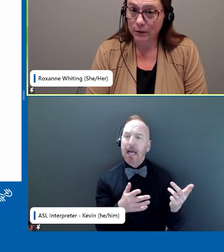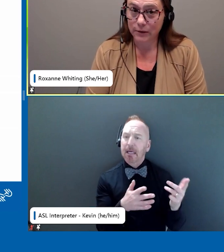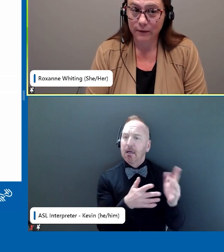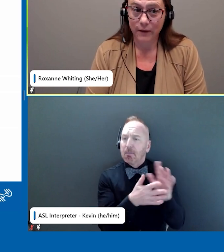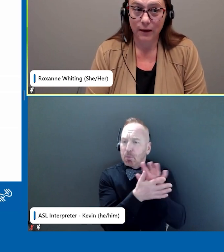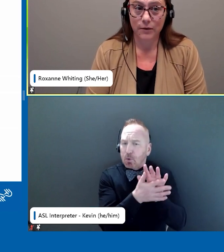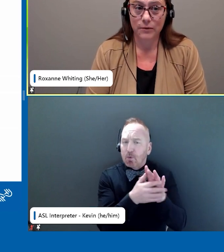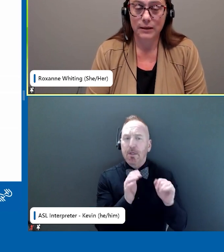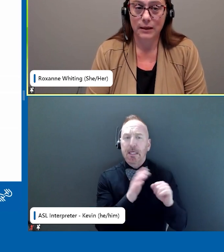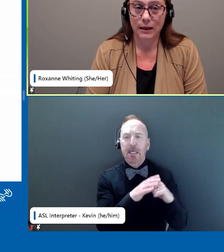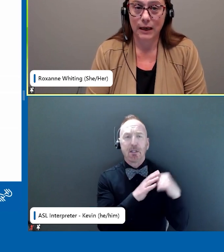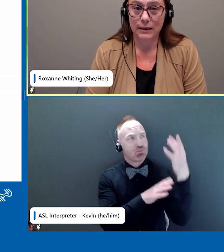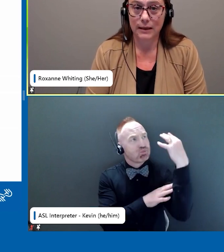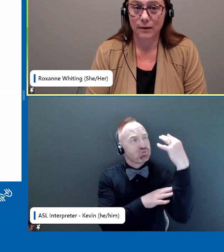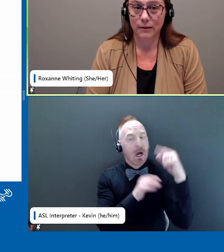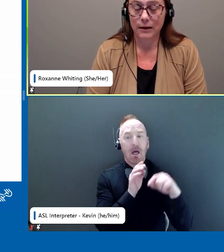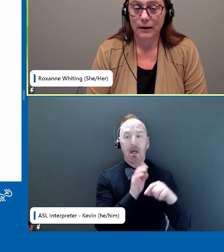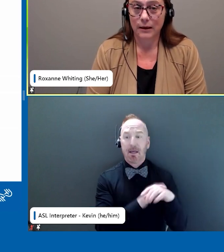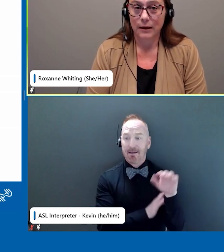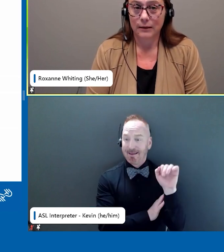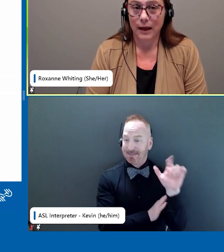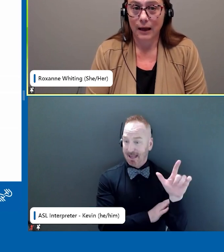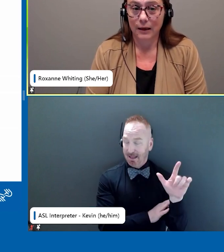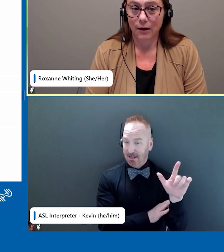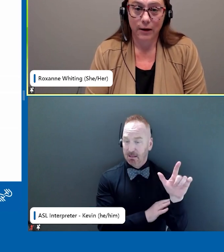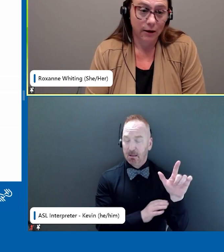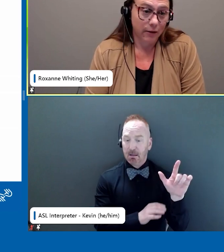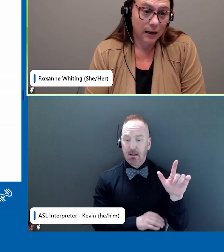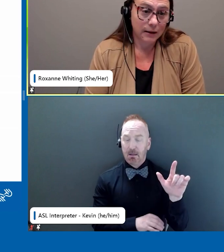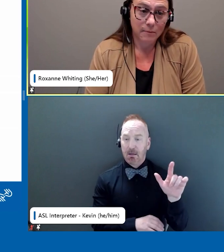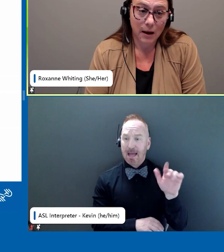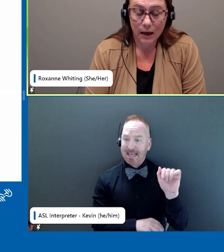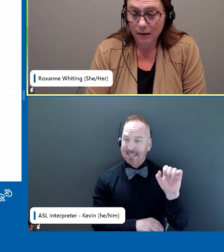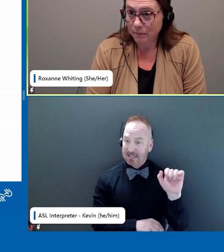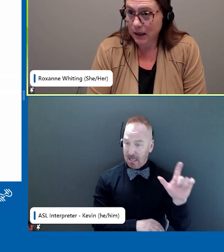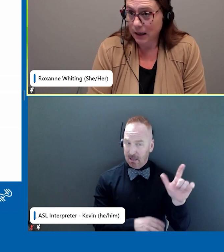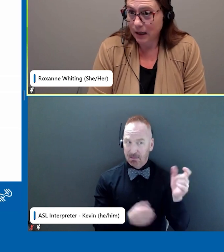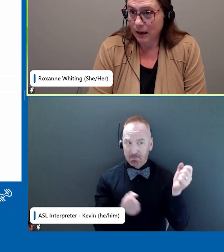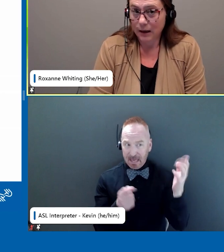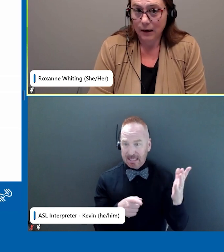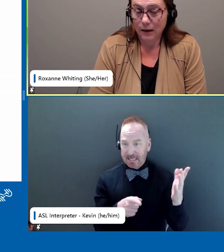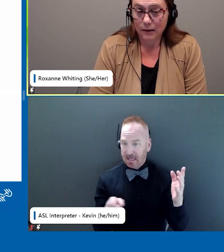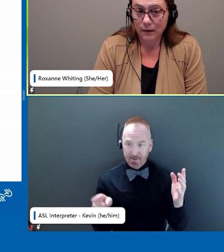lot of people doing videos in ASL that are hearing. They might